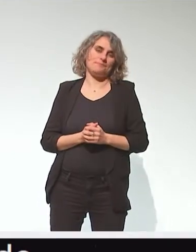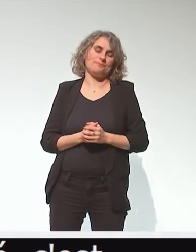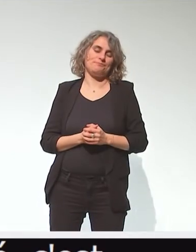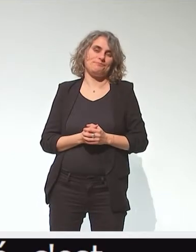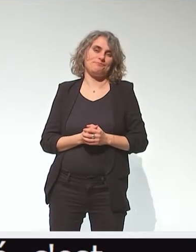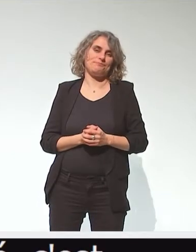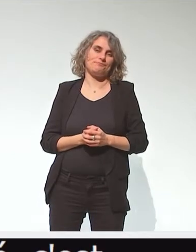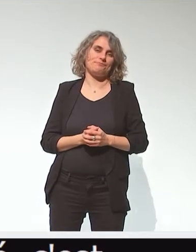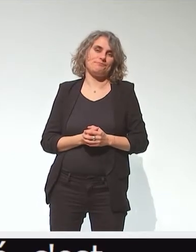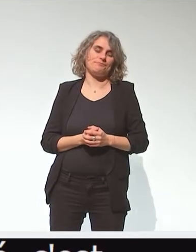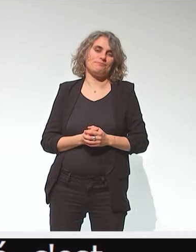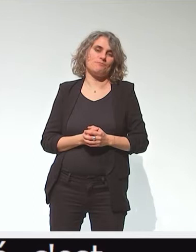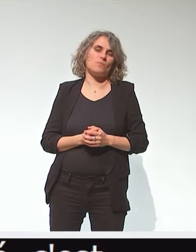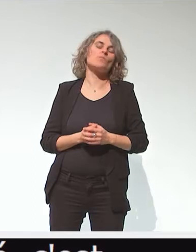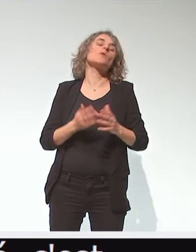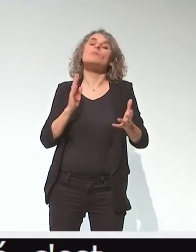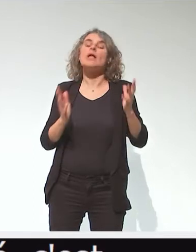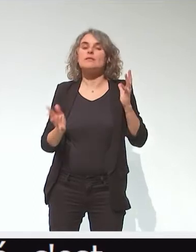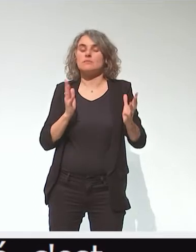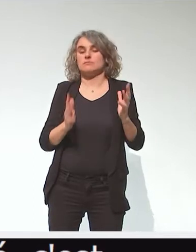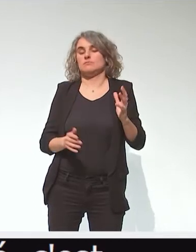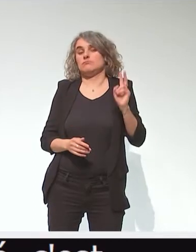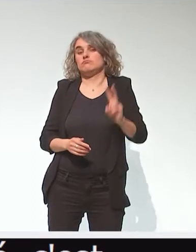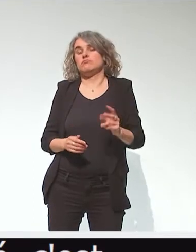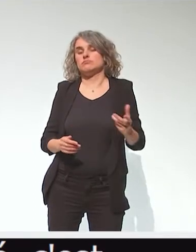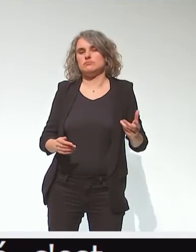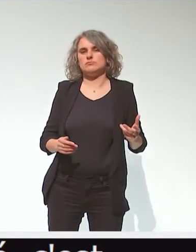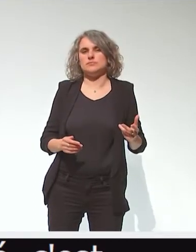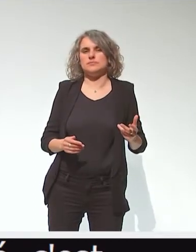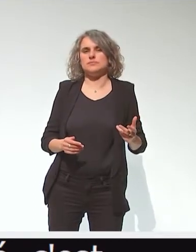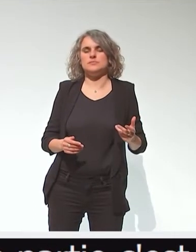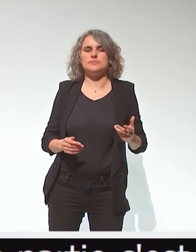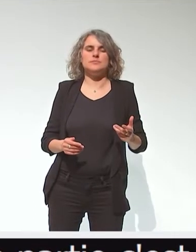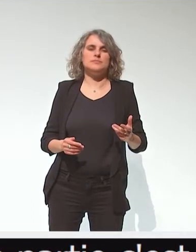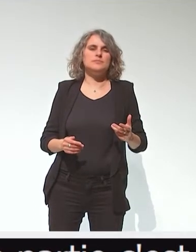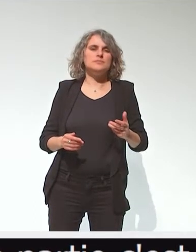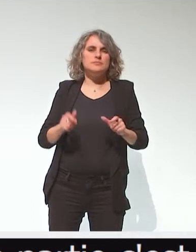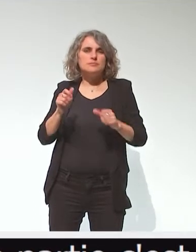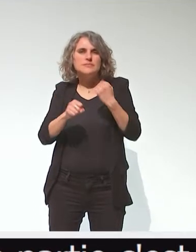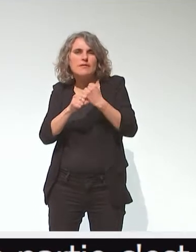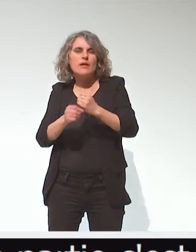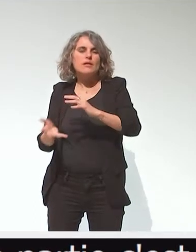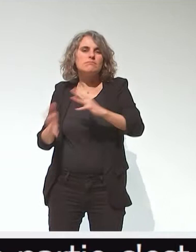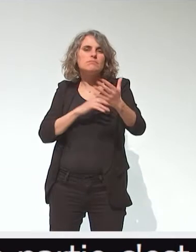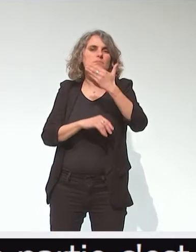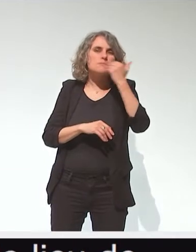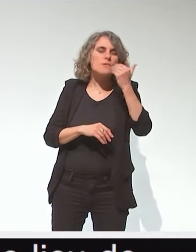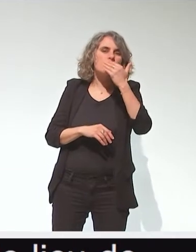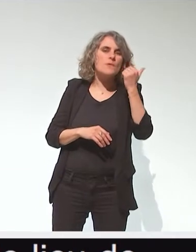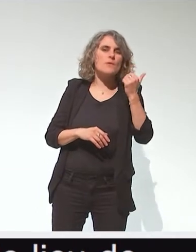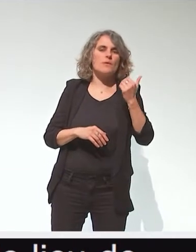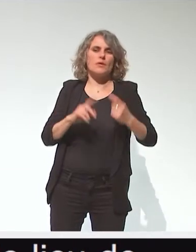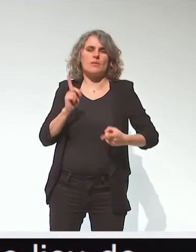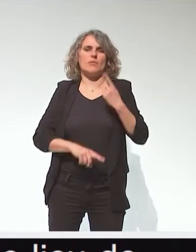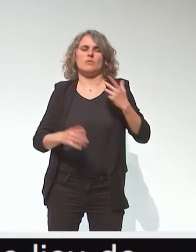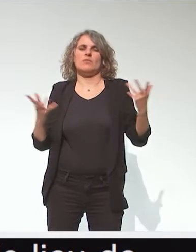to tackling discrimination effectively, is by more enthusiastically adopting the rights-based approach.